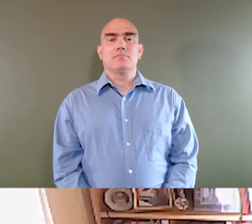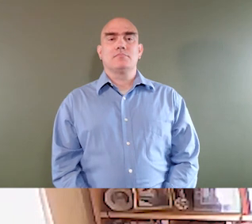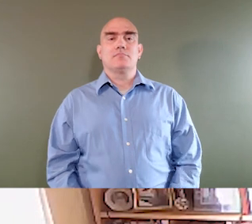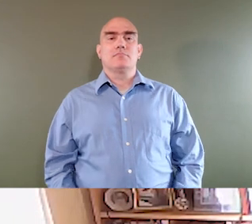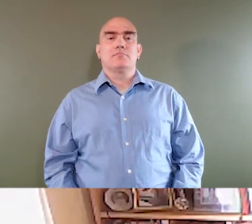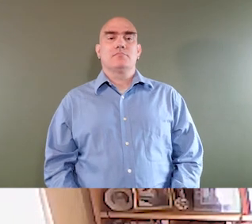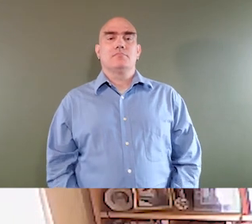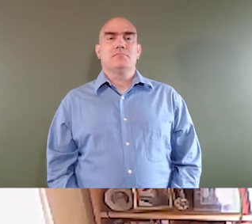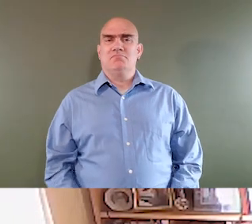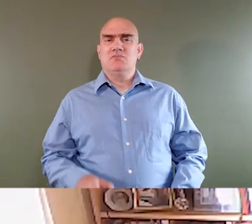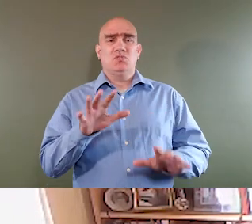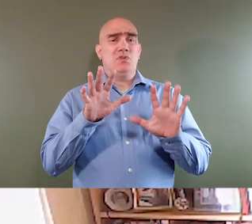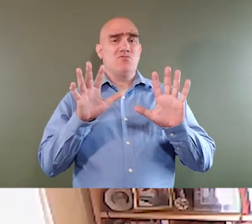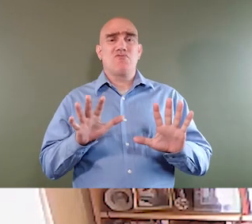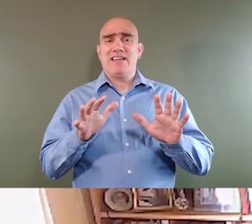You're doing great.